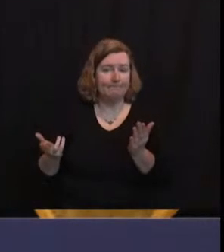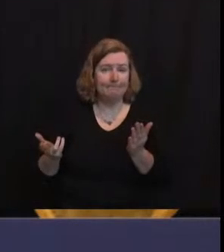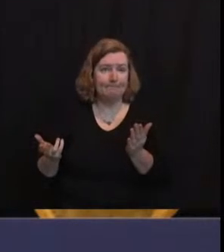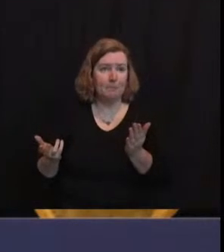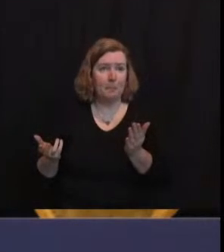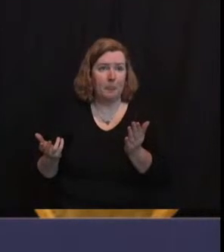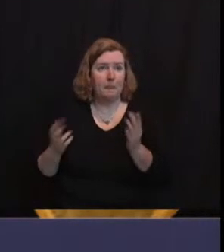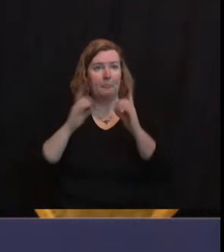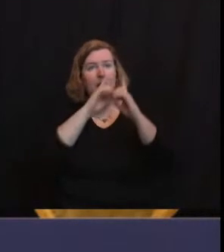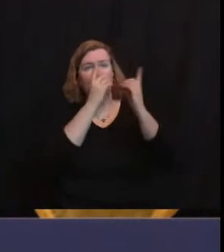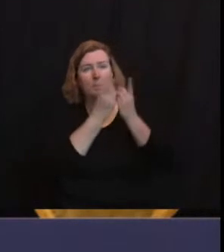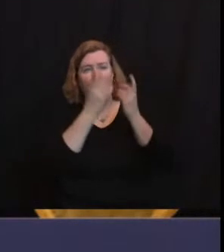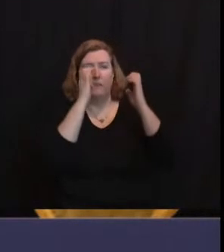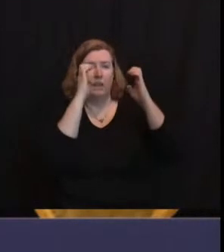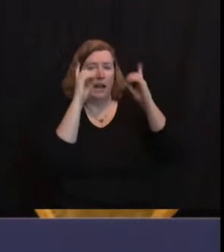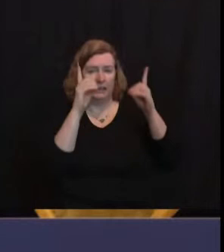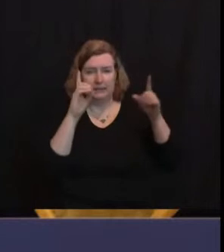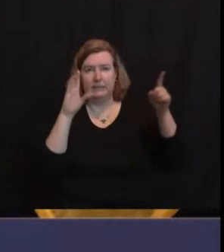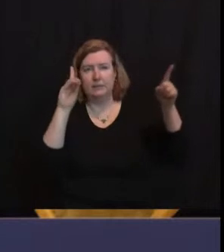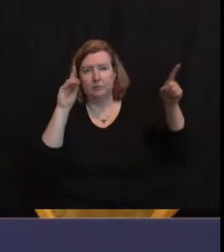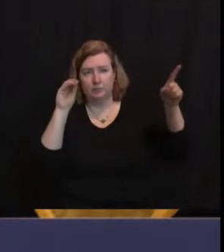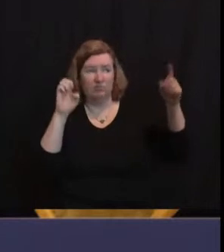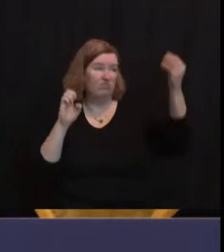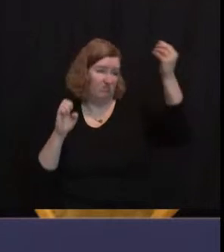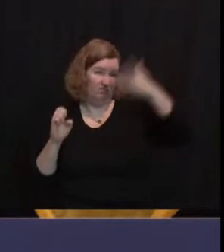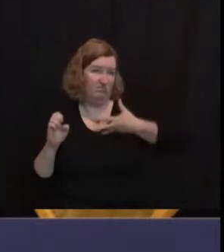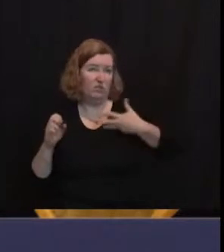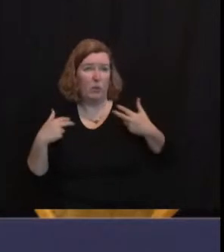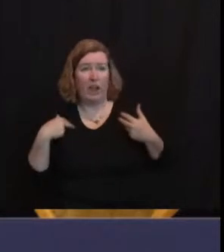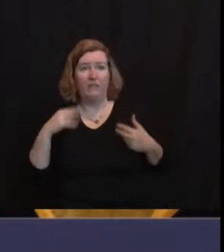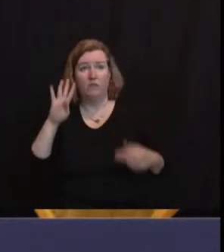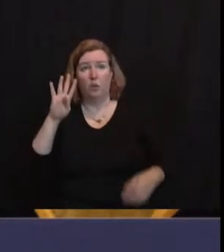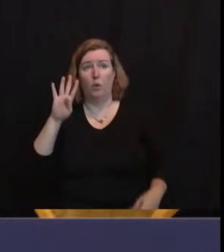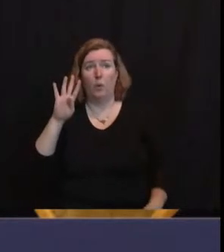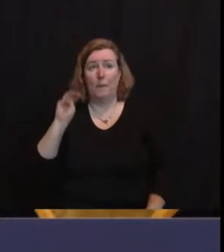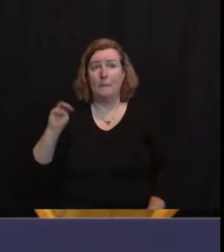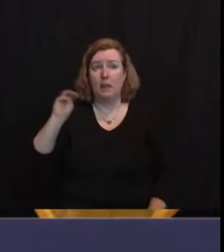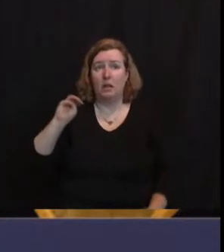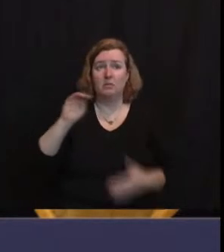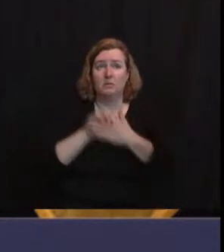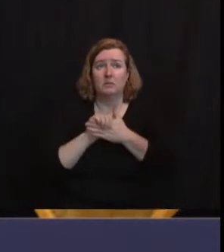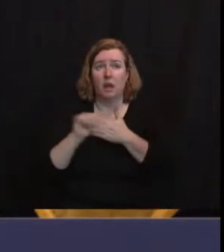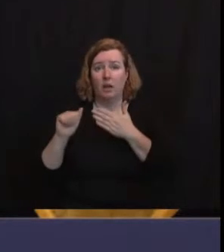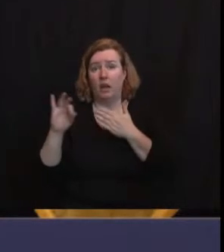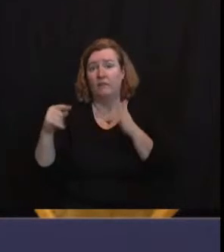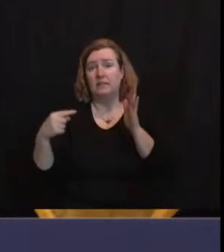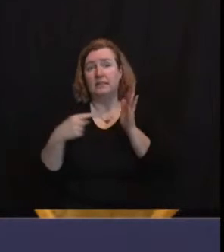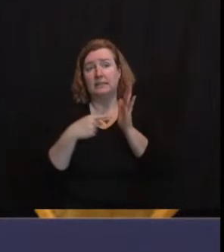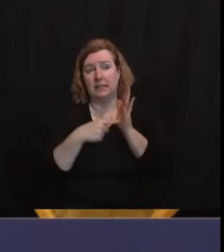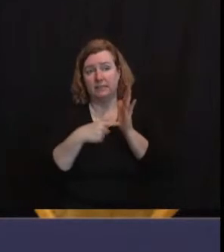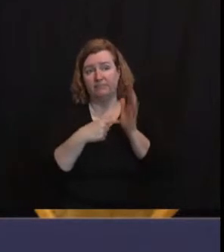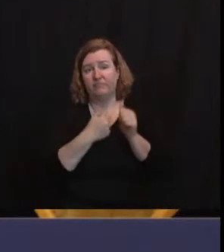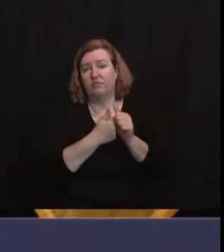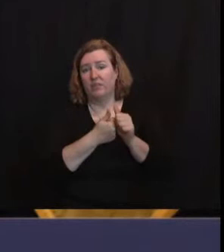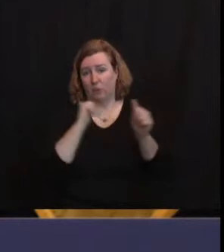got, I think, $400 million of debt avoidance in our budget, things like the South Jersey